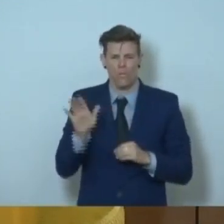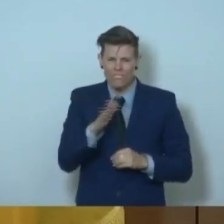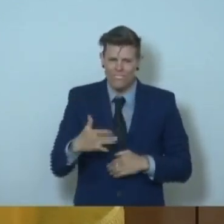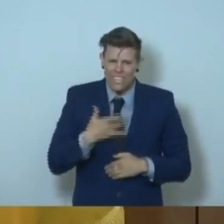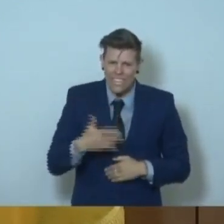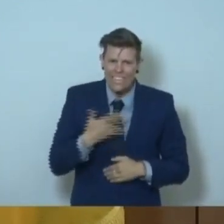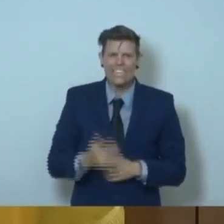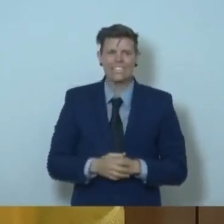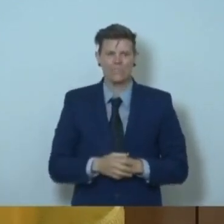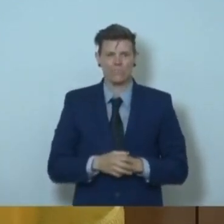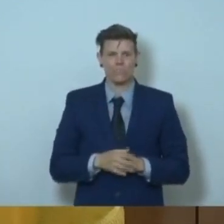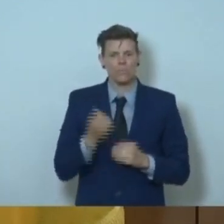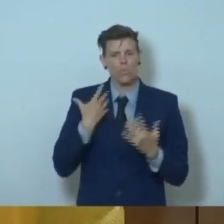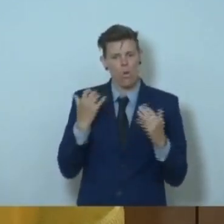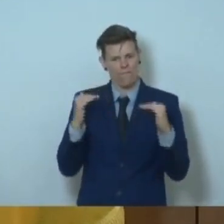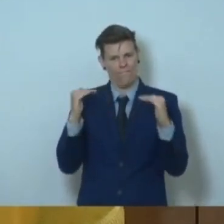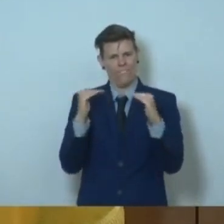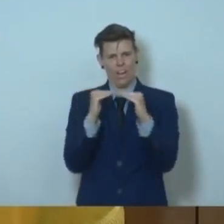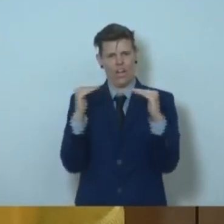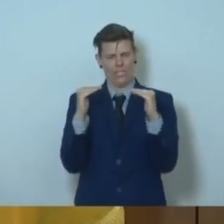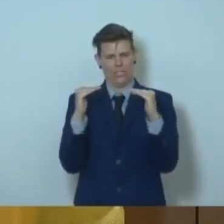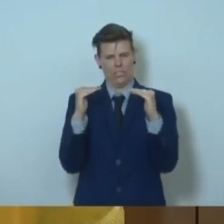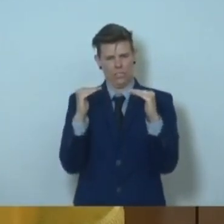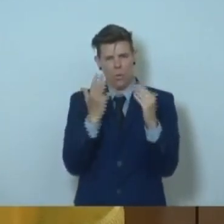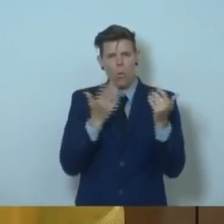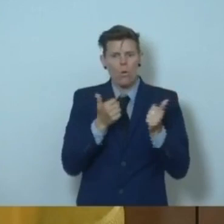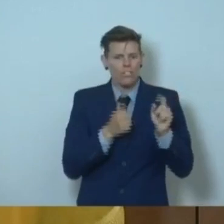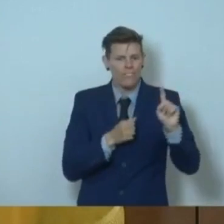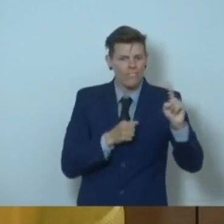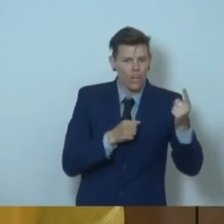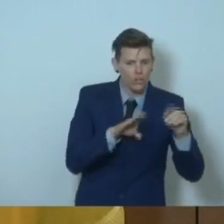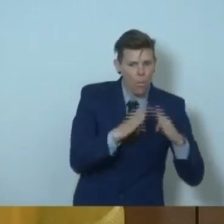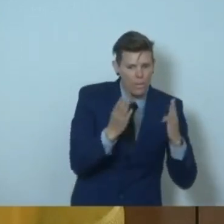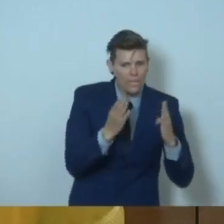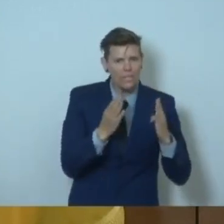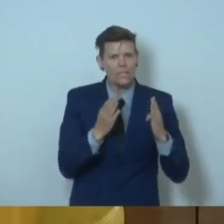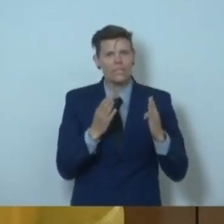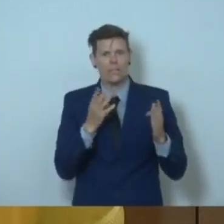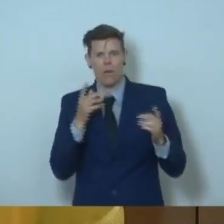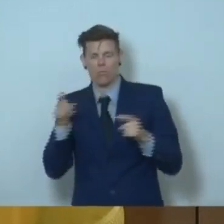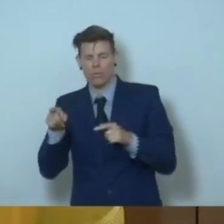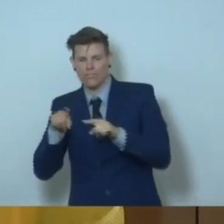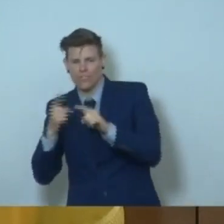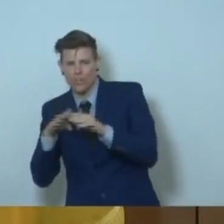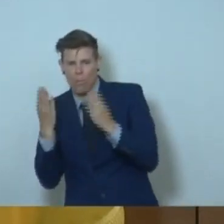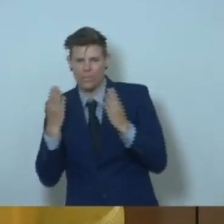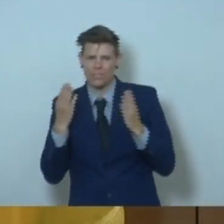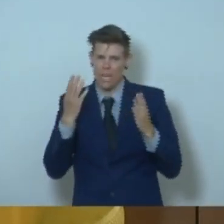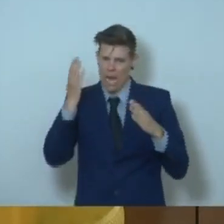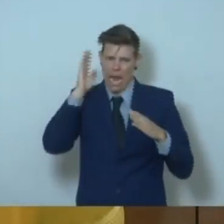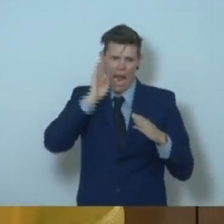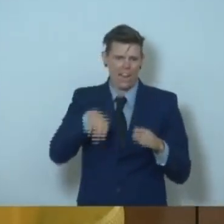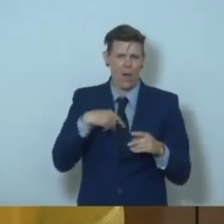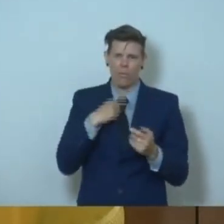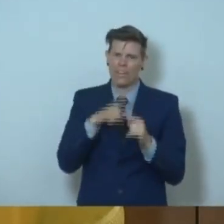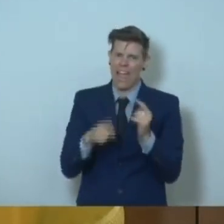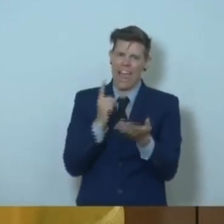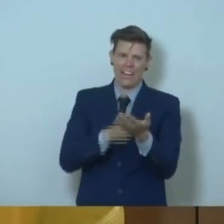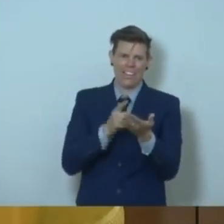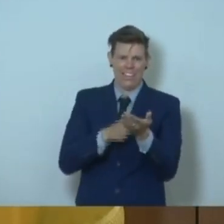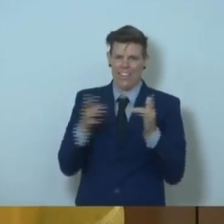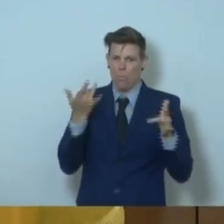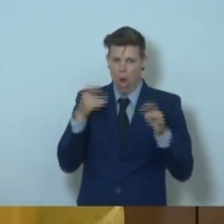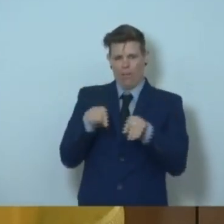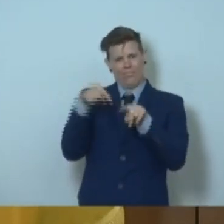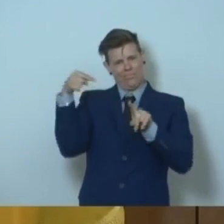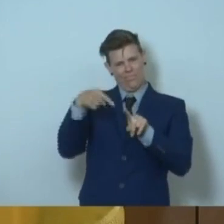debate about what opens first doesn't work in the context of a pandemic. The entire pandemic is unfair.